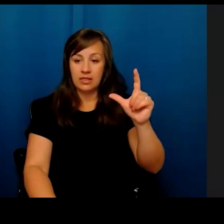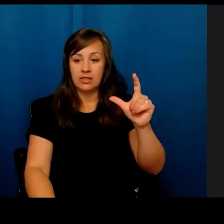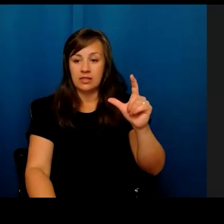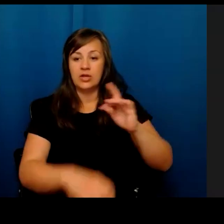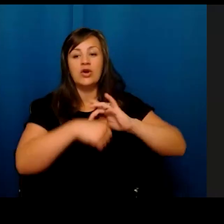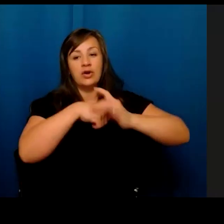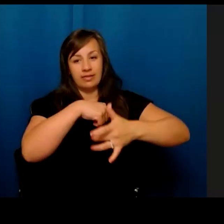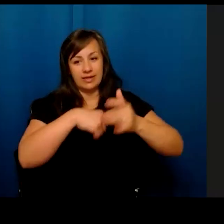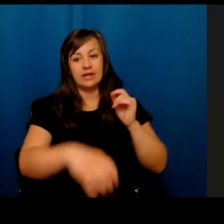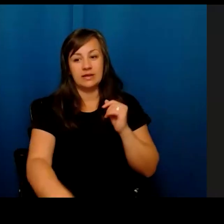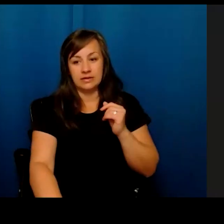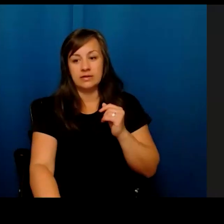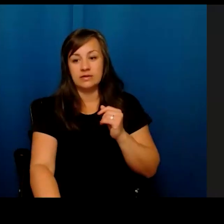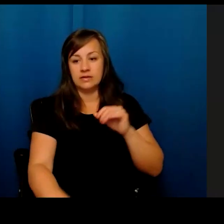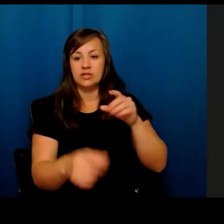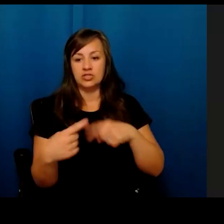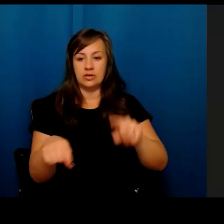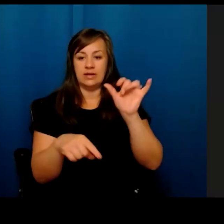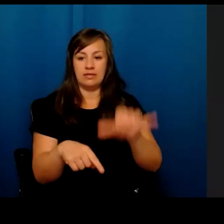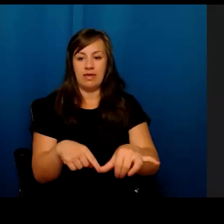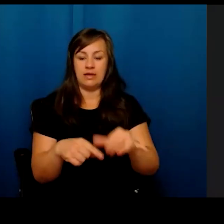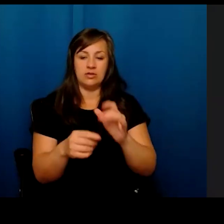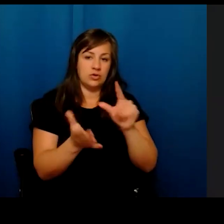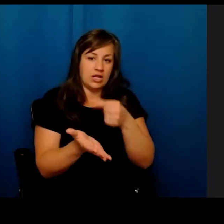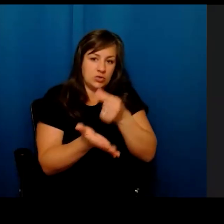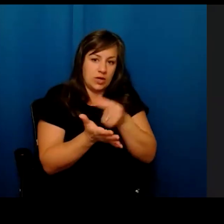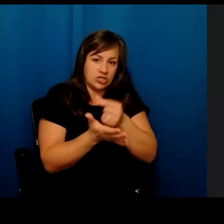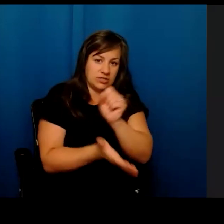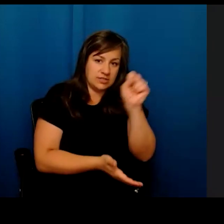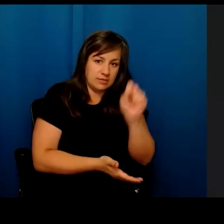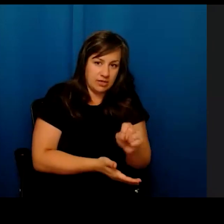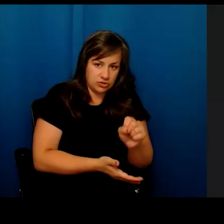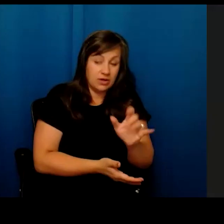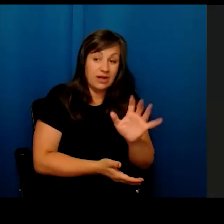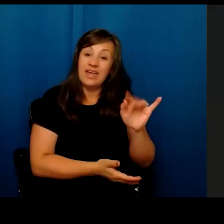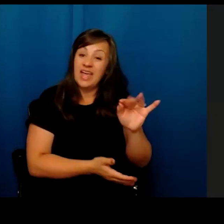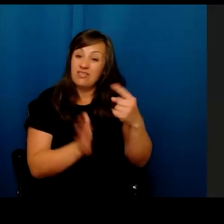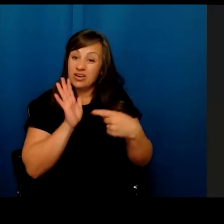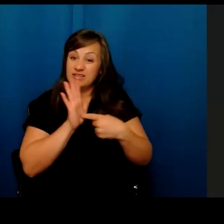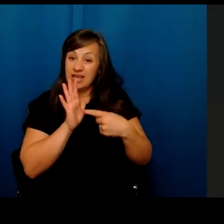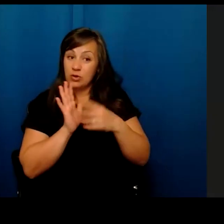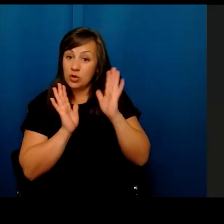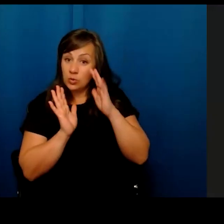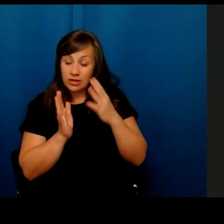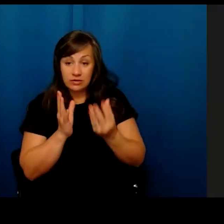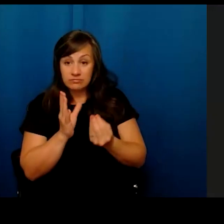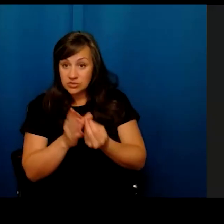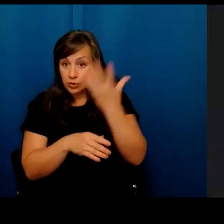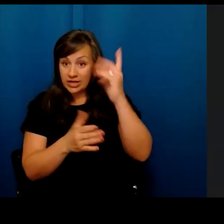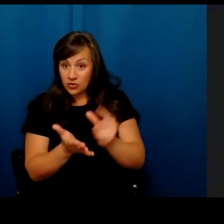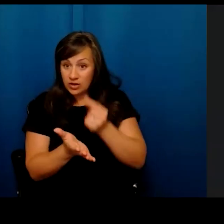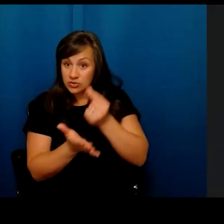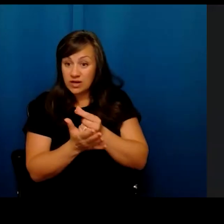very early on the term you're going to graduate. So if you are looking to graduate in spring, which